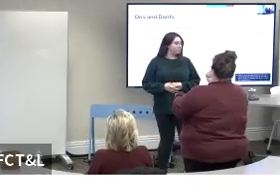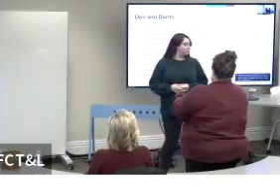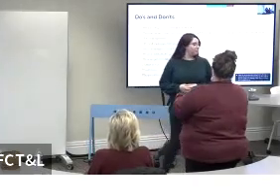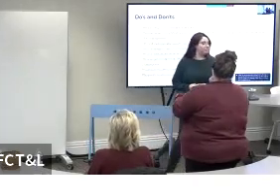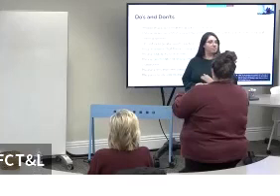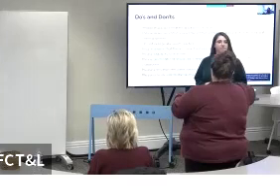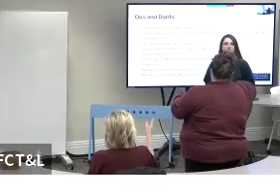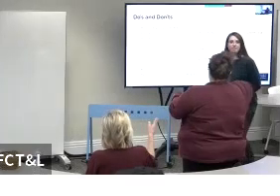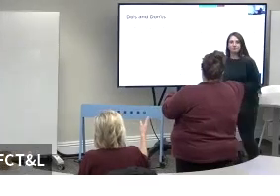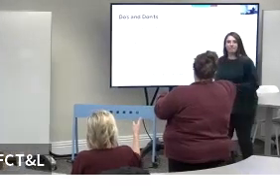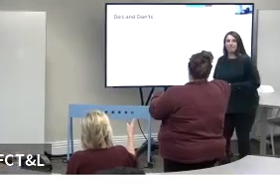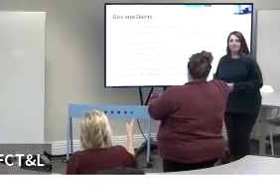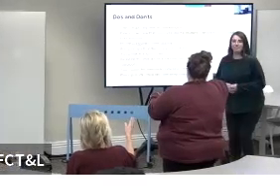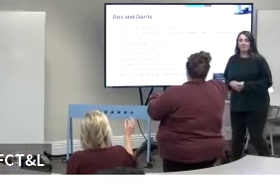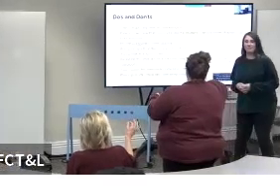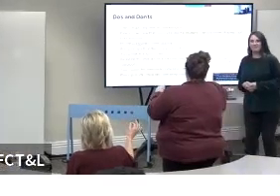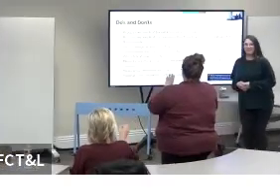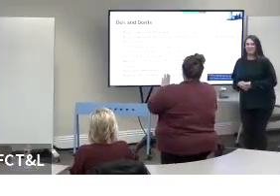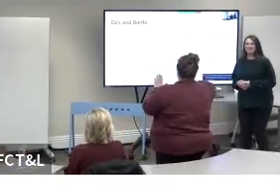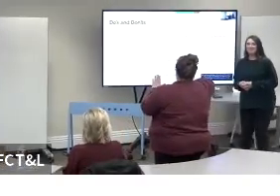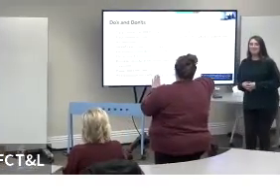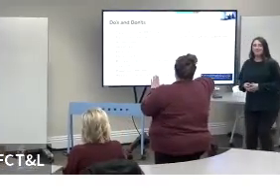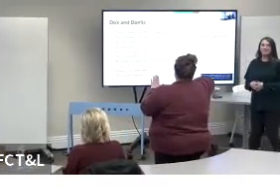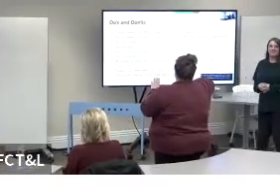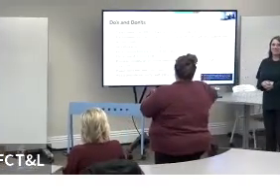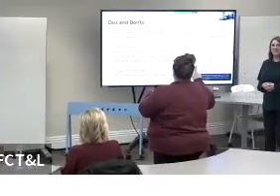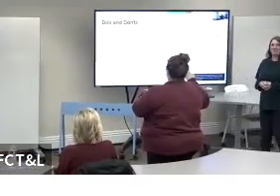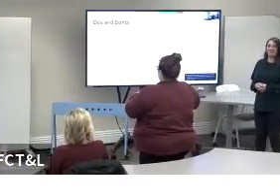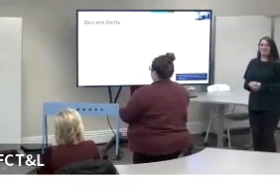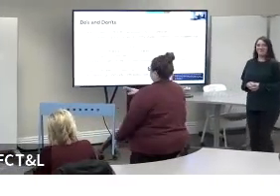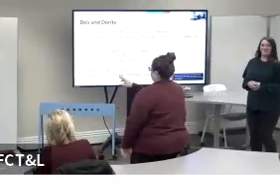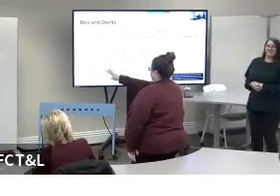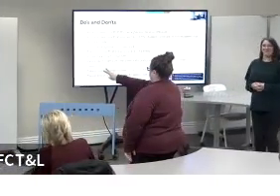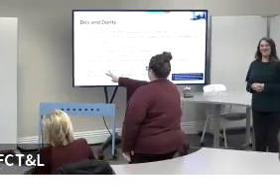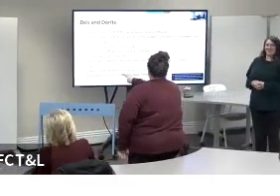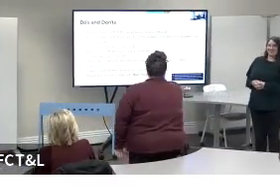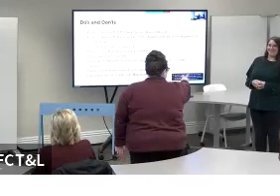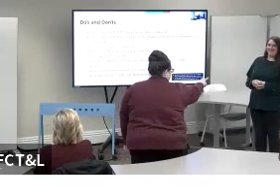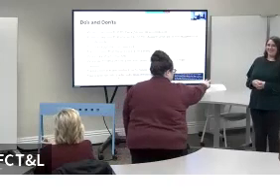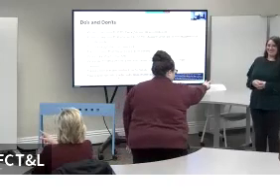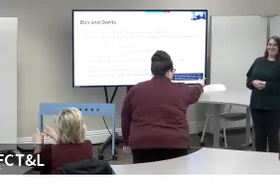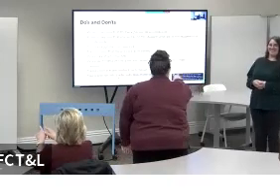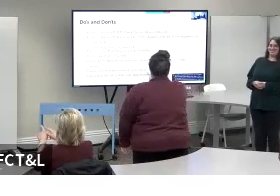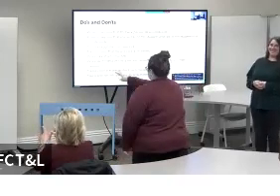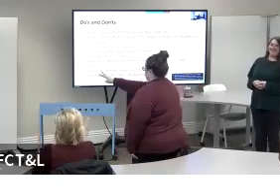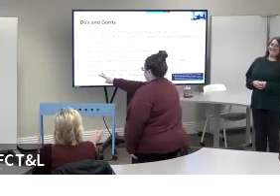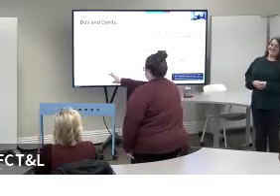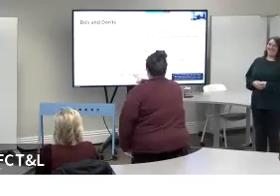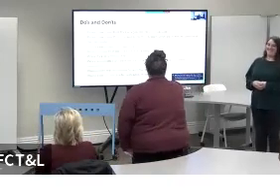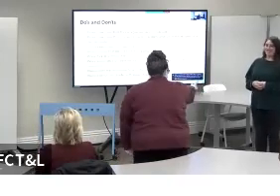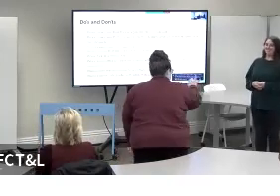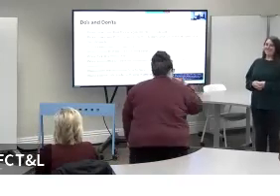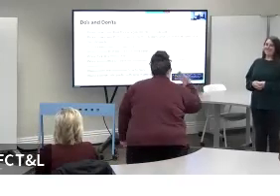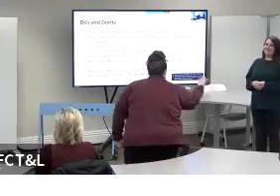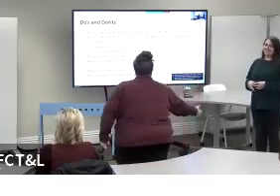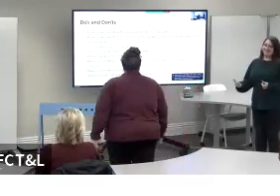want her to, if like you're way over here, if they put the interpreter off to the side and the teacher's here, then I have to go